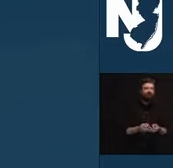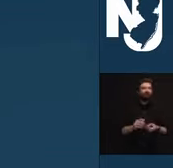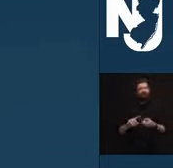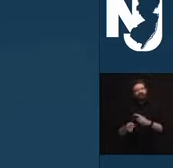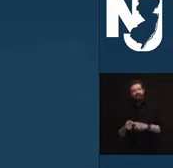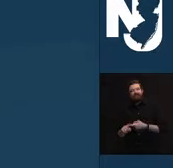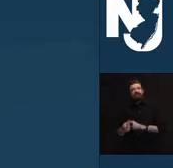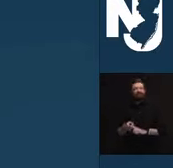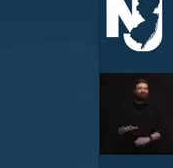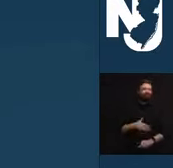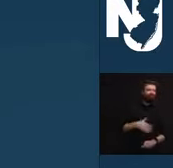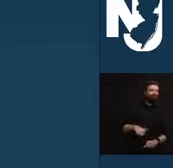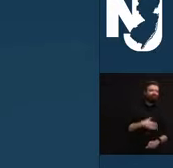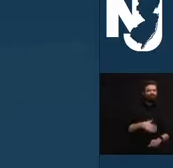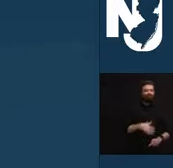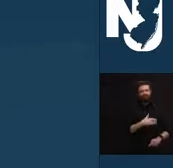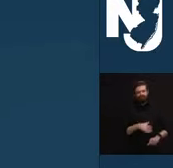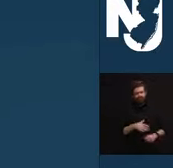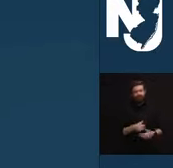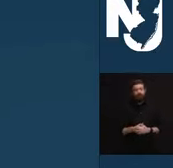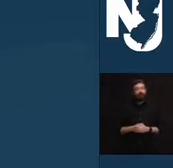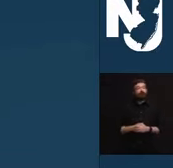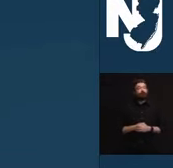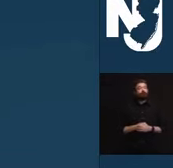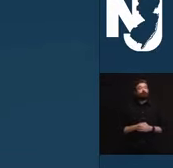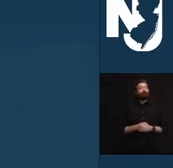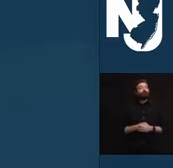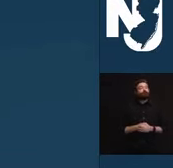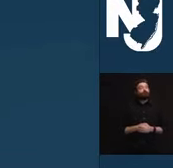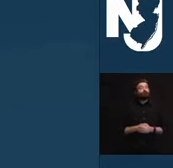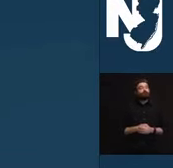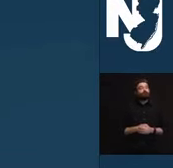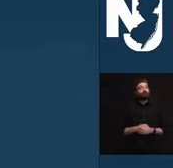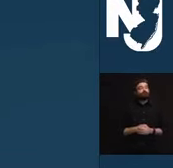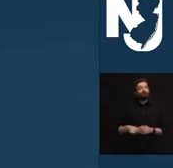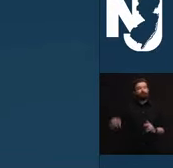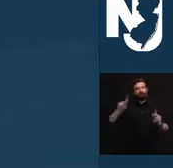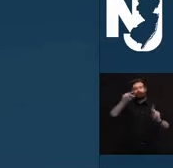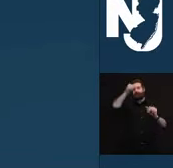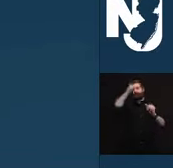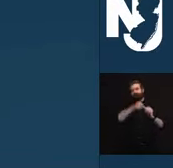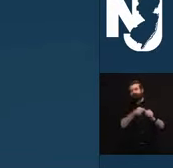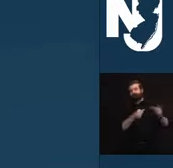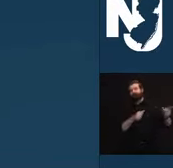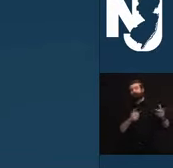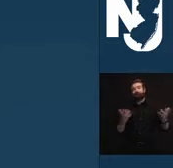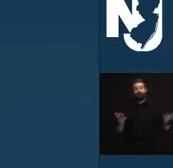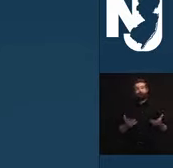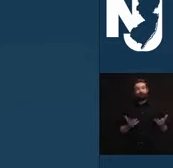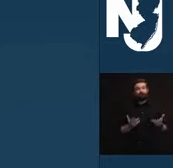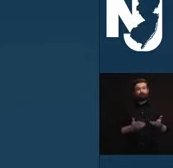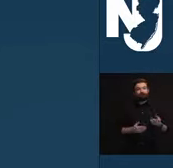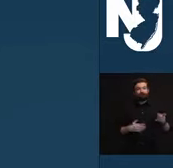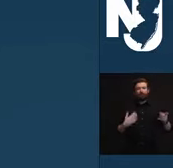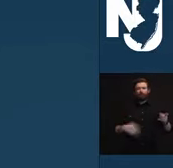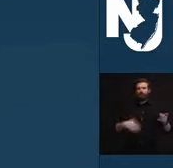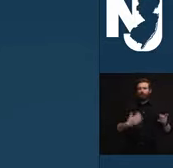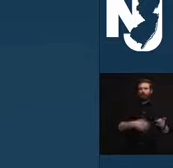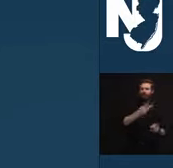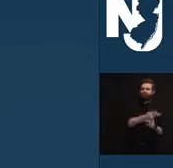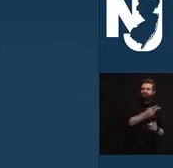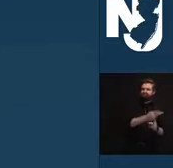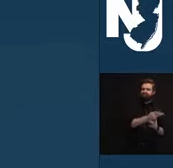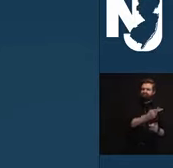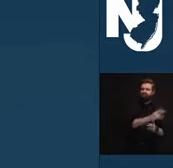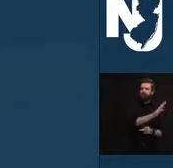But everything else aside, Melvin will be remembered for the singular focus he put on caring for his mother, Raquel, with whom